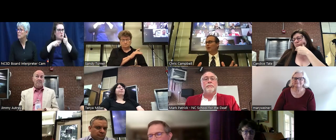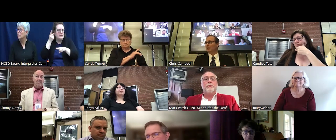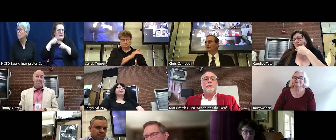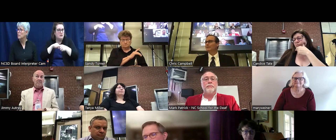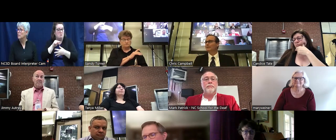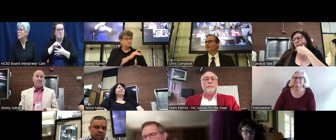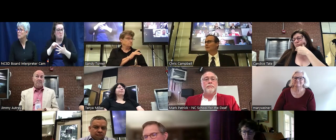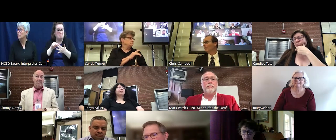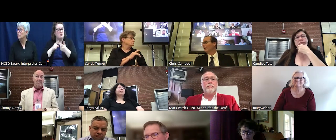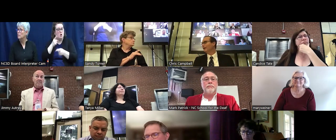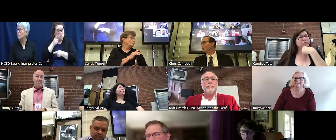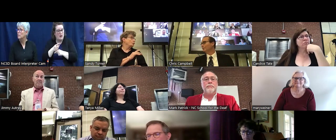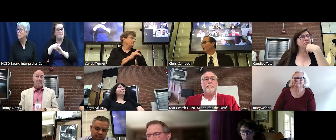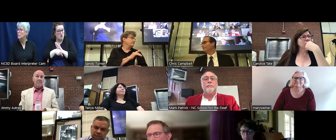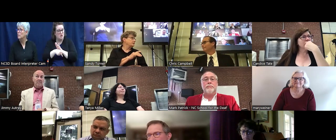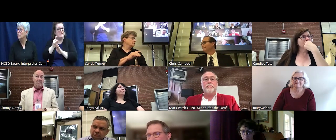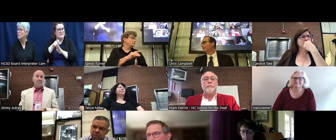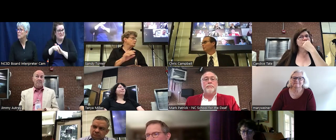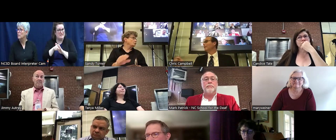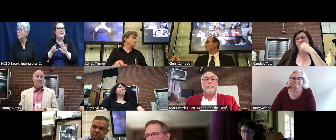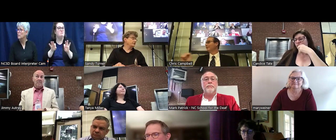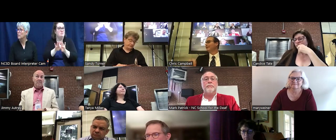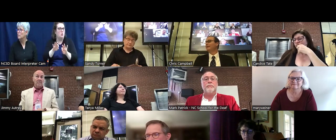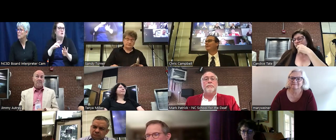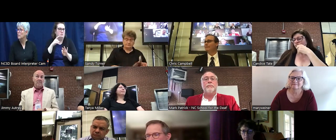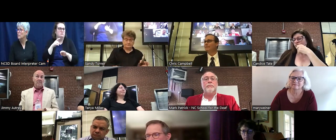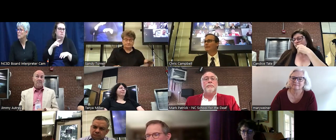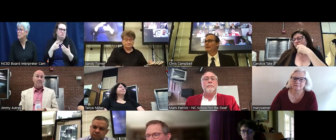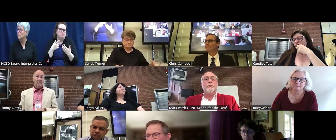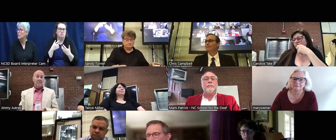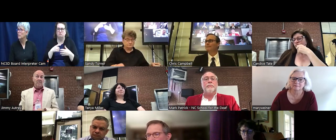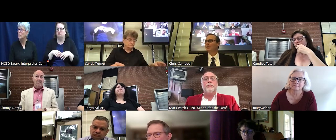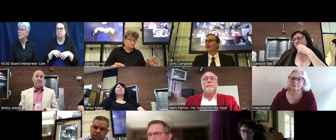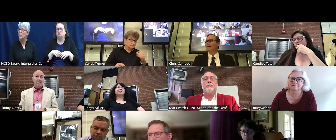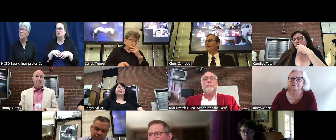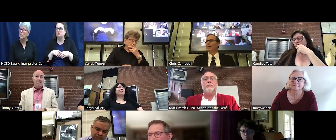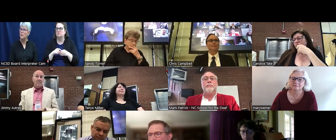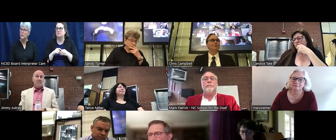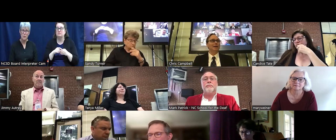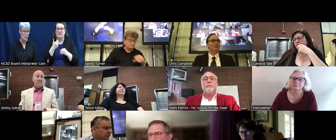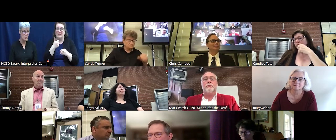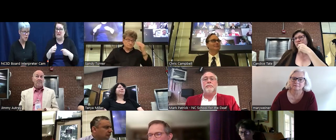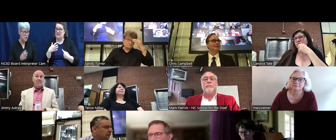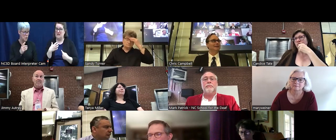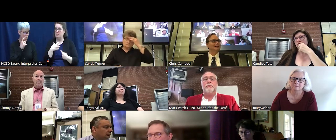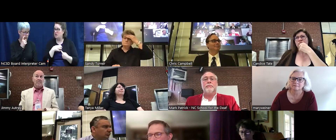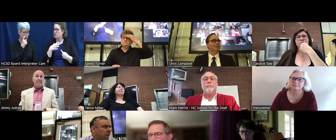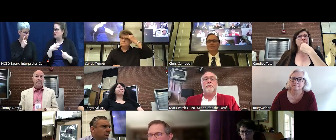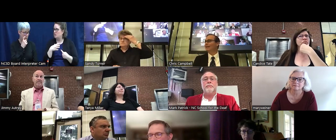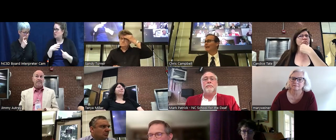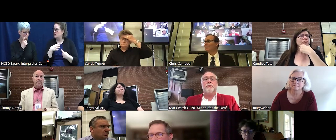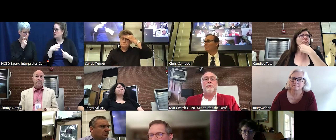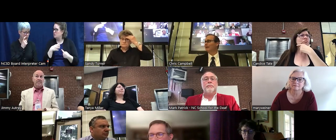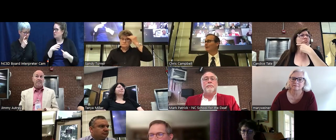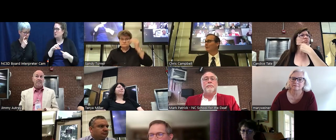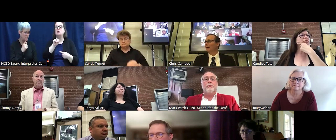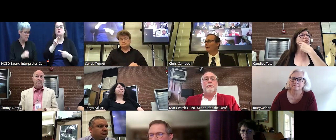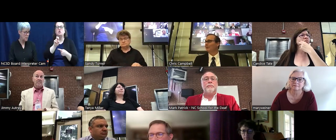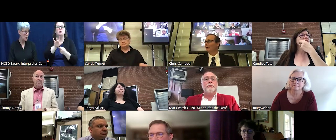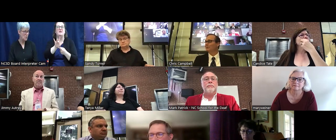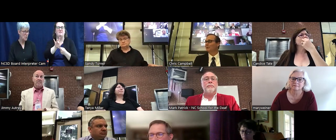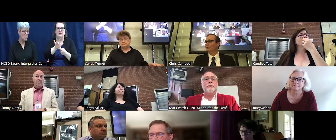the policies that are needed as well. Yeah, 25th. Yeah. Is there any objection to proceeding in that manner